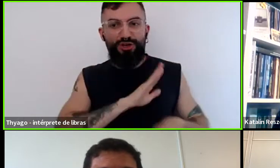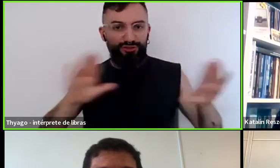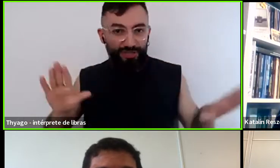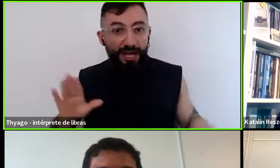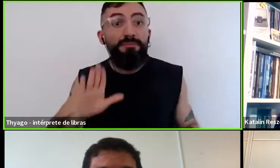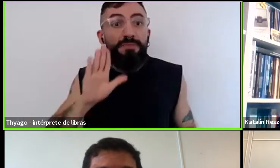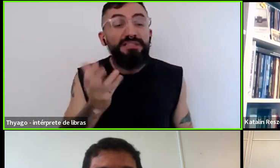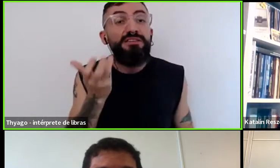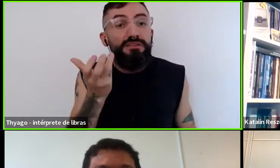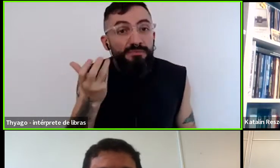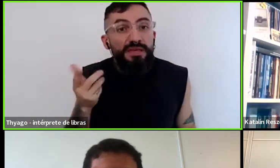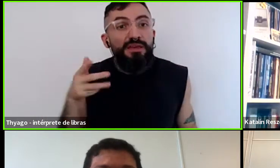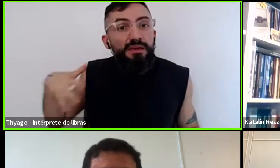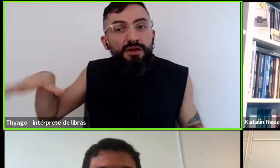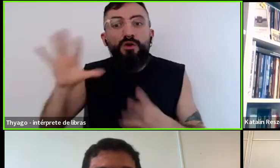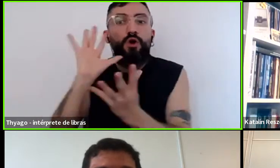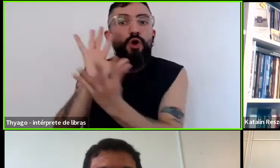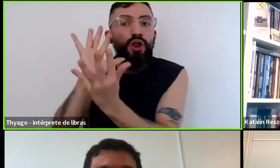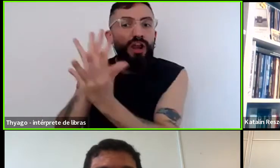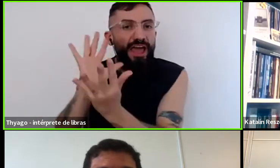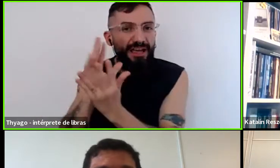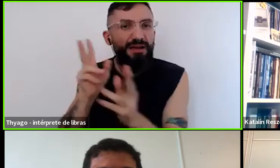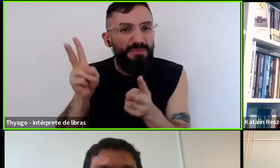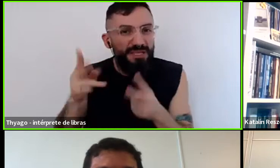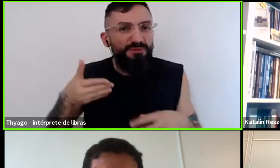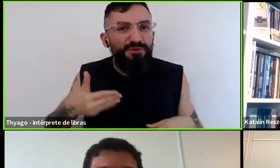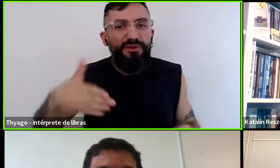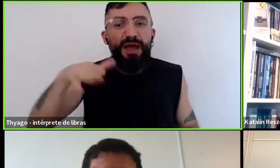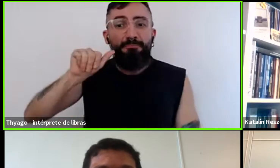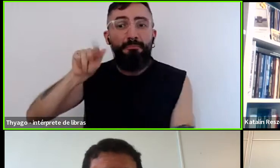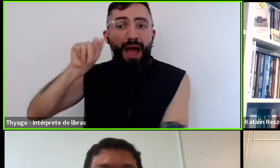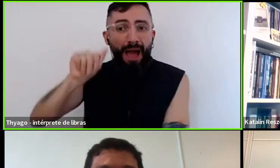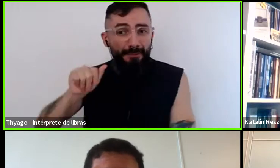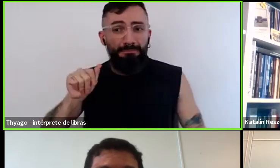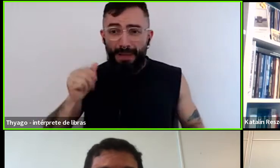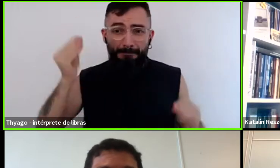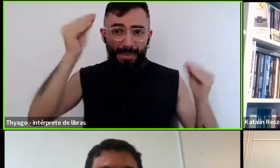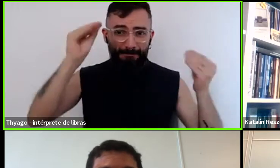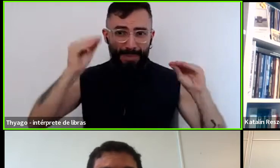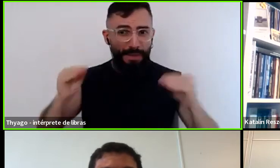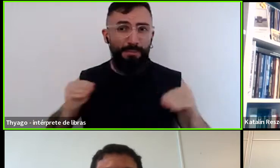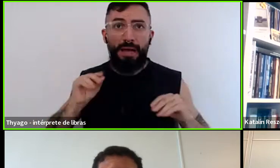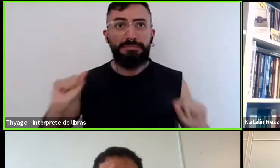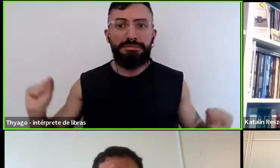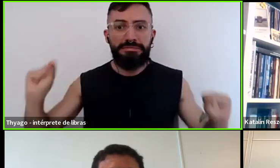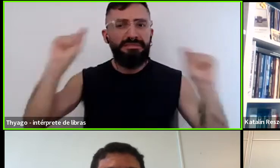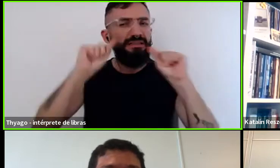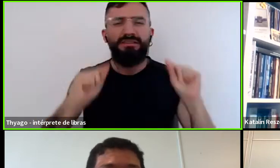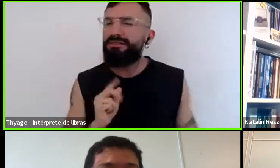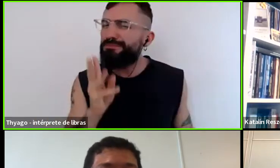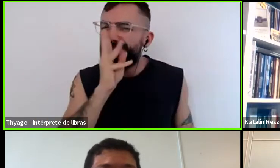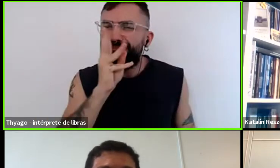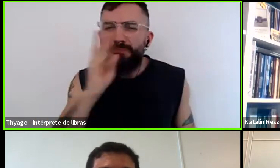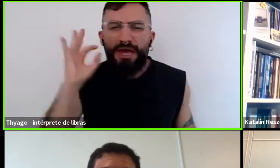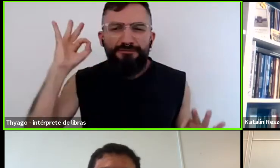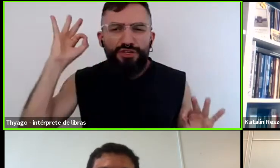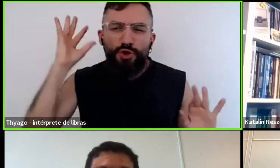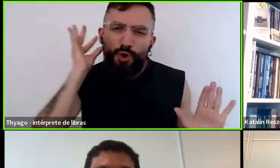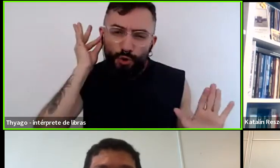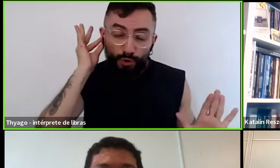your colleagues a map, which is wonderful. I find it really wonderful, the idea.